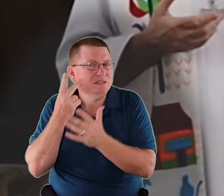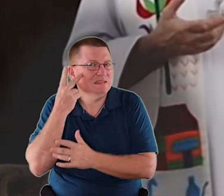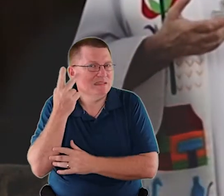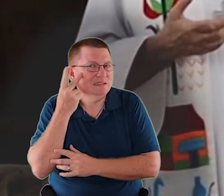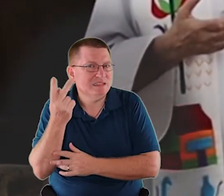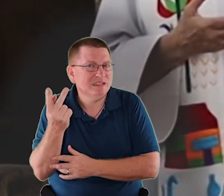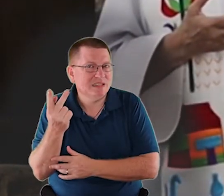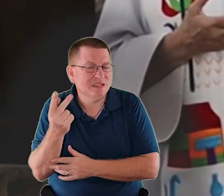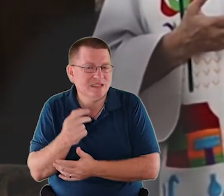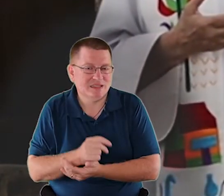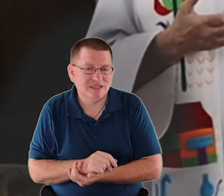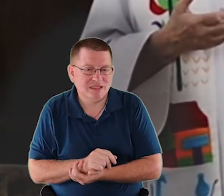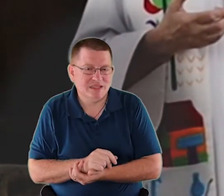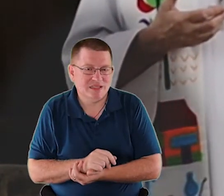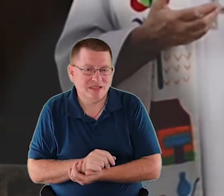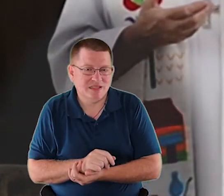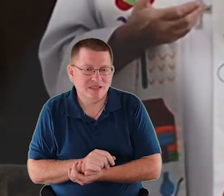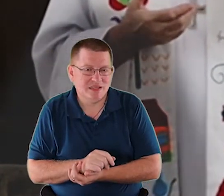is seeing.